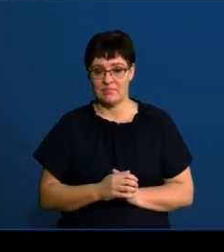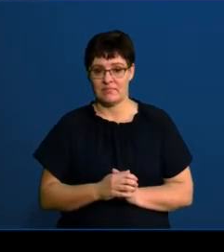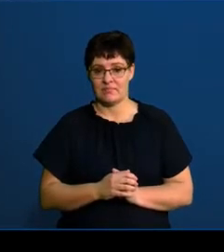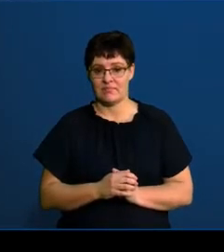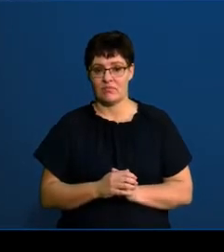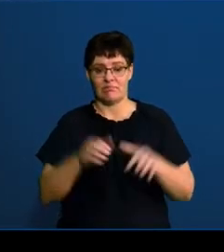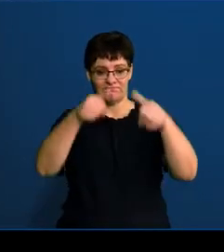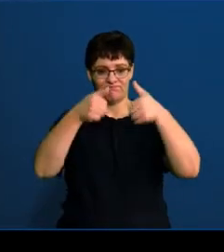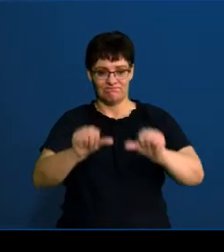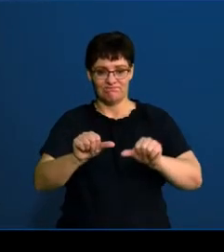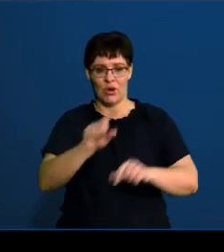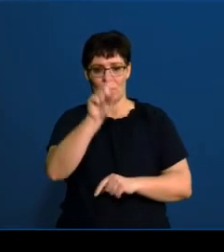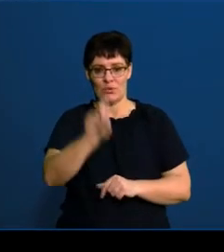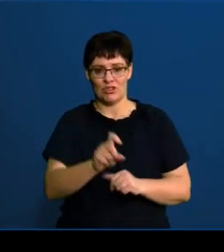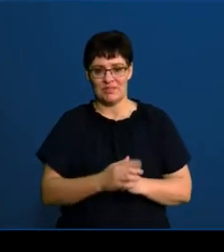question.